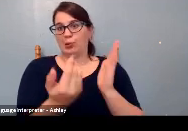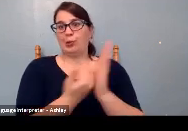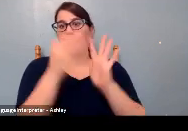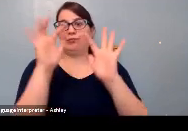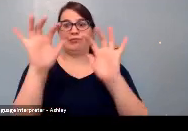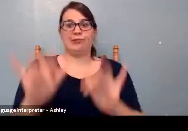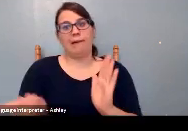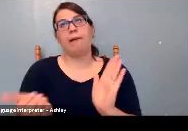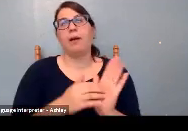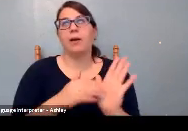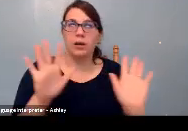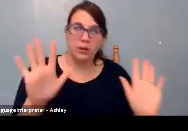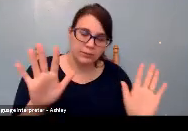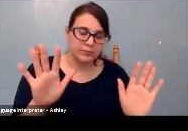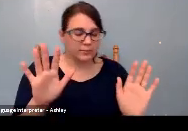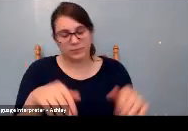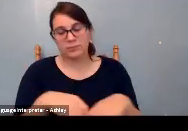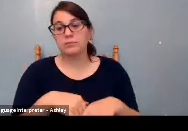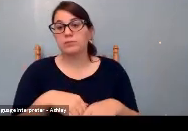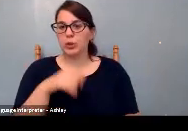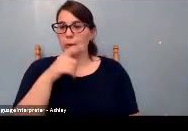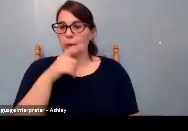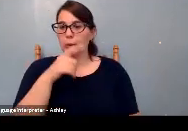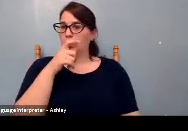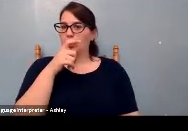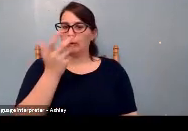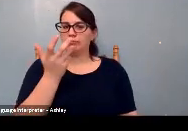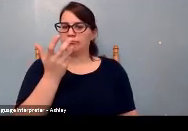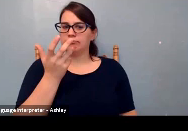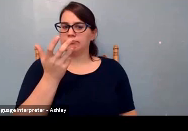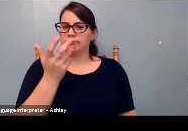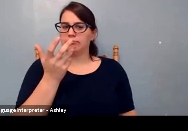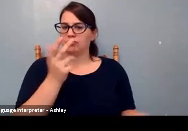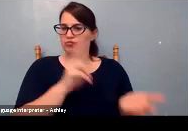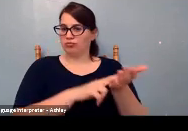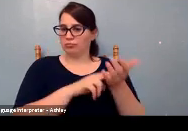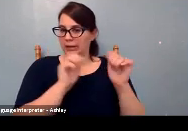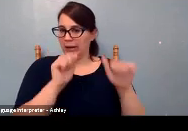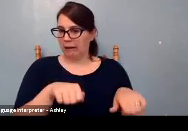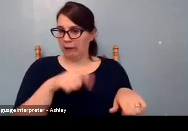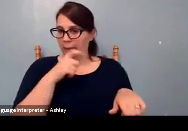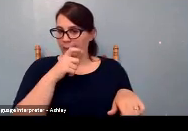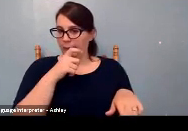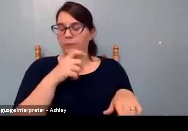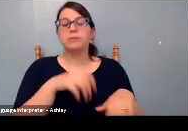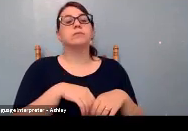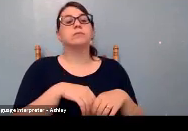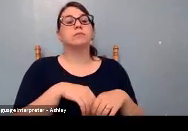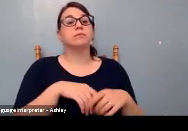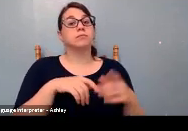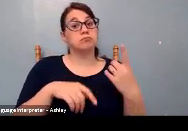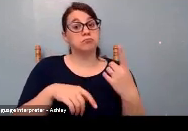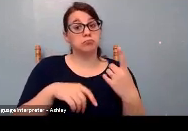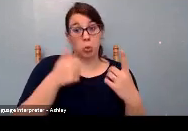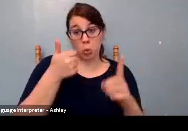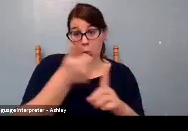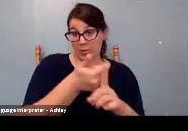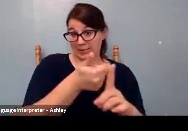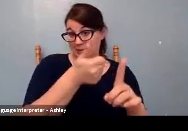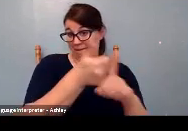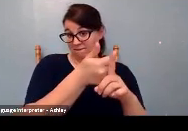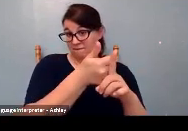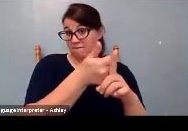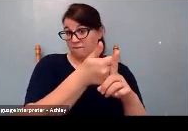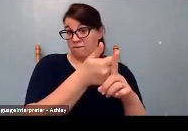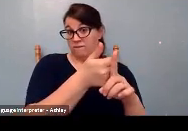the enrollment, the Federal ABLE Act requires the person opening the account to be either one, the individual with